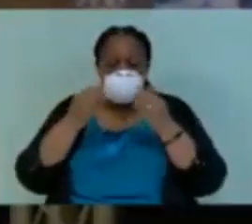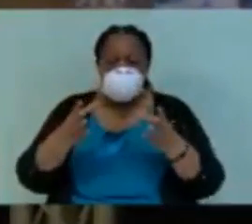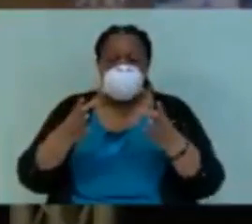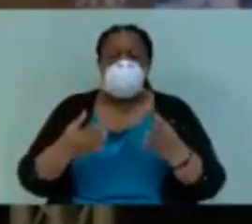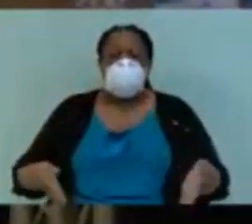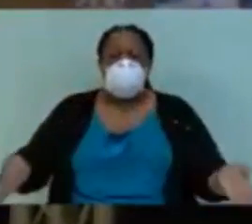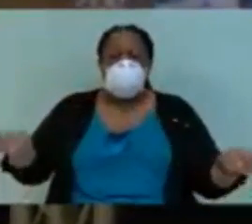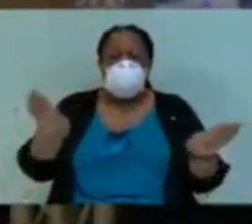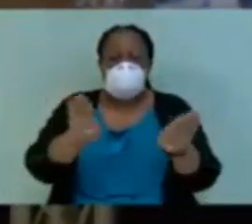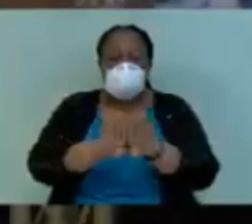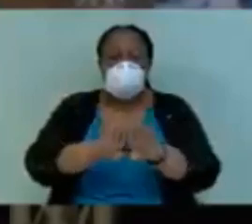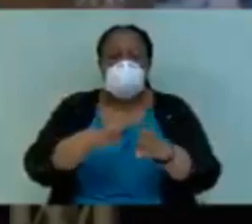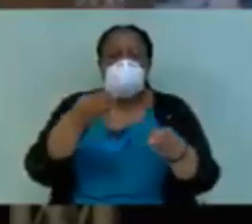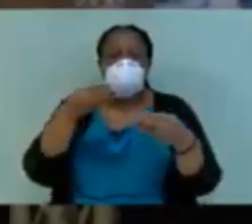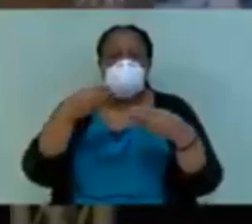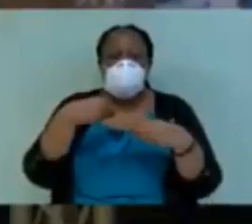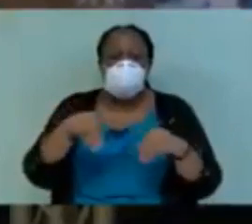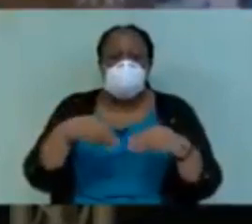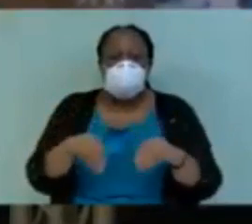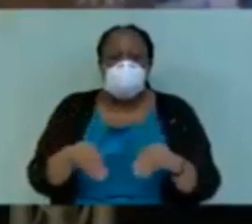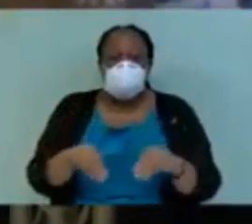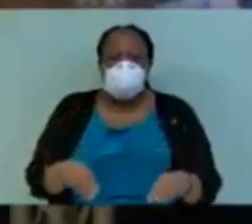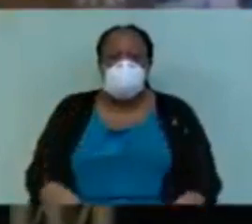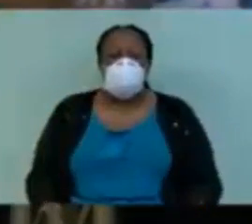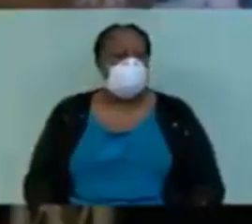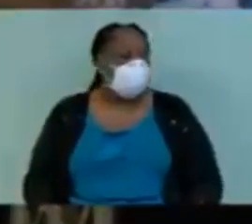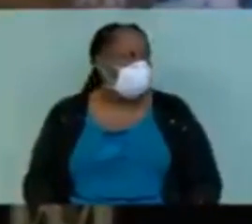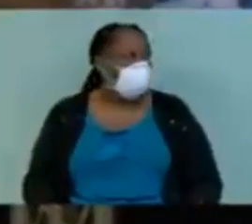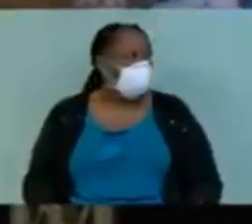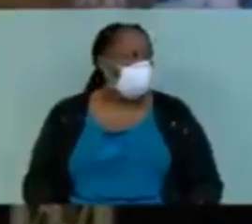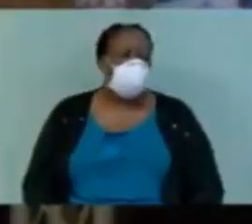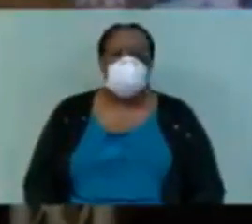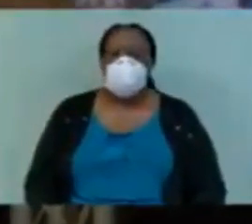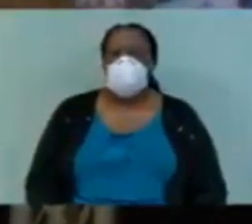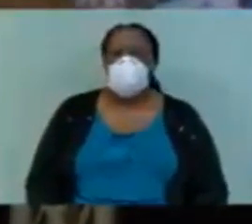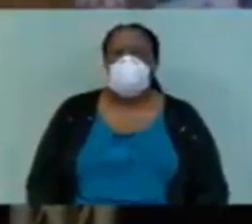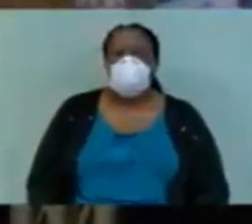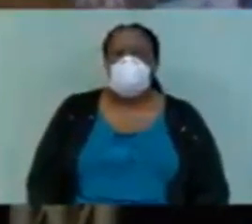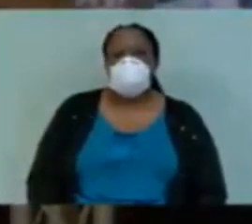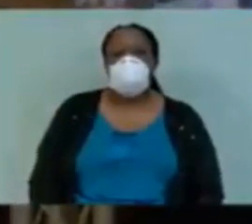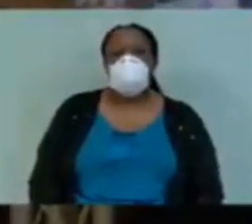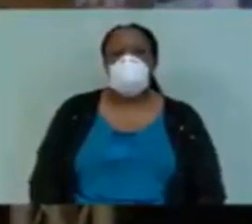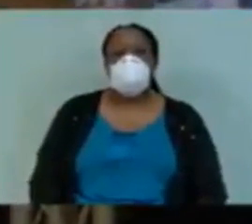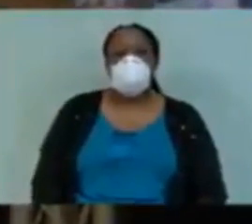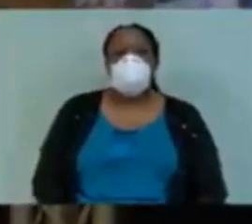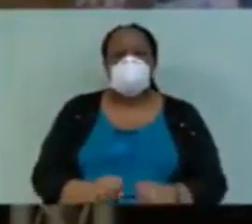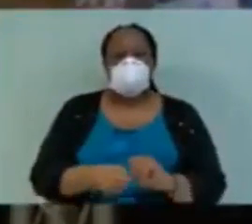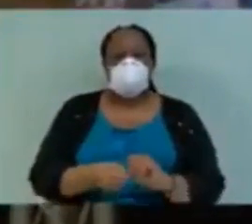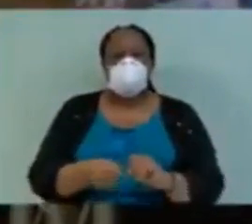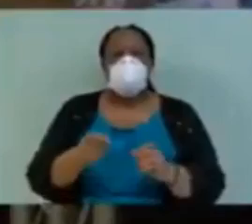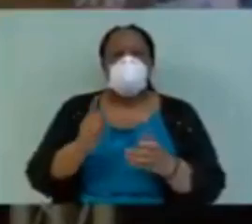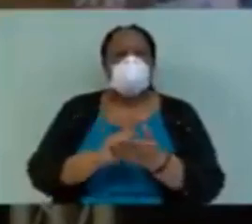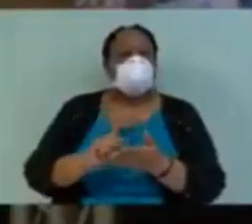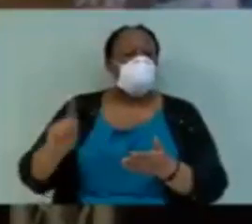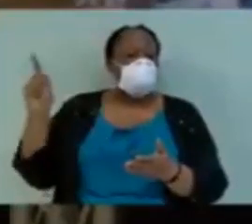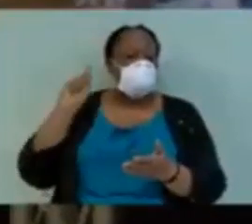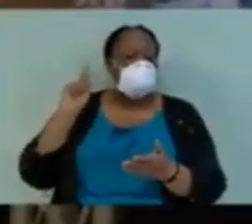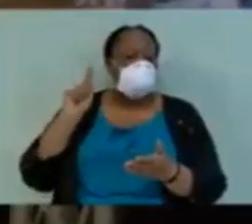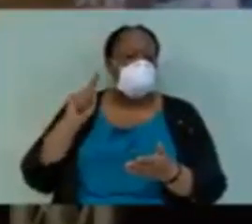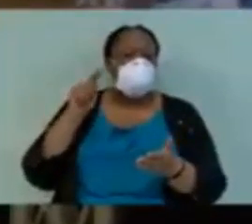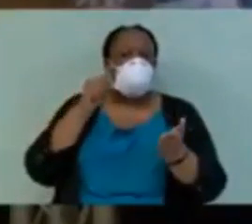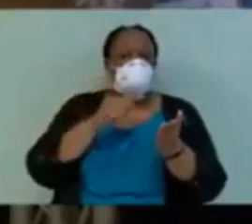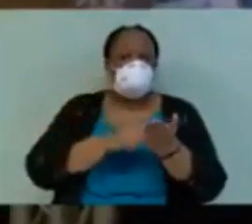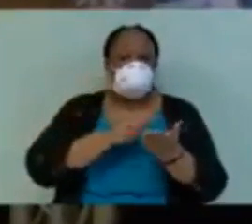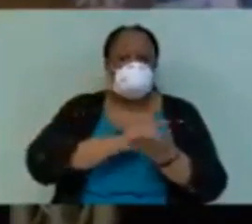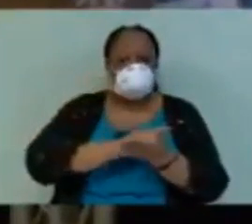1 week, evaluating you, and making recommendations for 2 weeks, and now it's time to enforce the law. I am appealing to